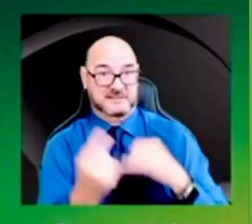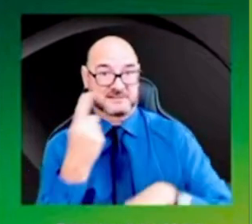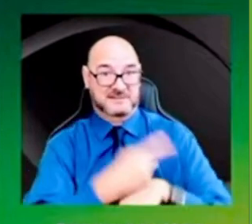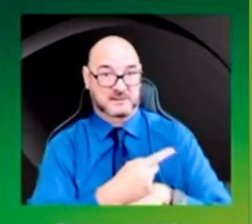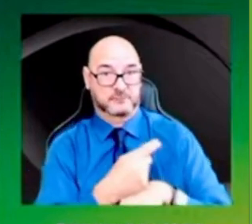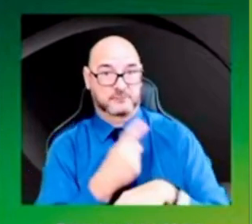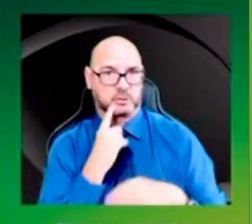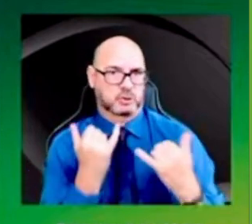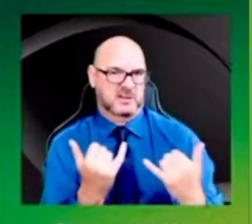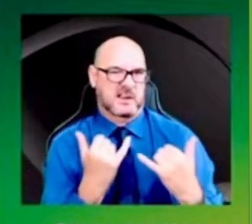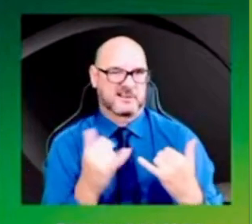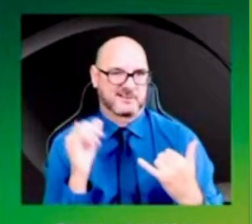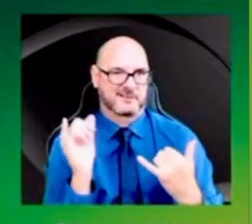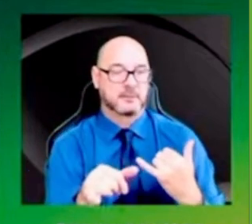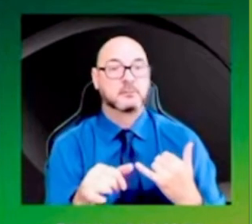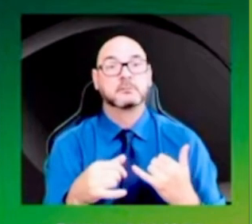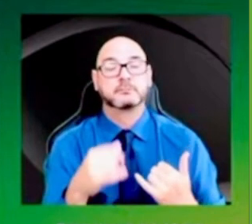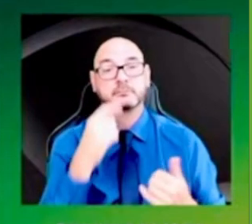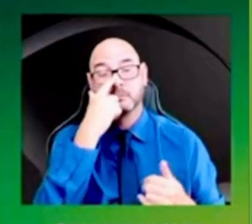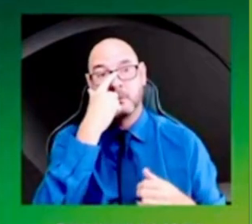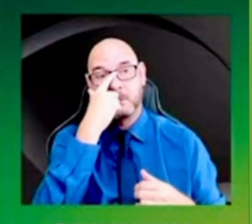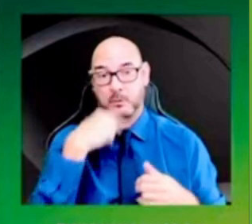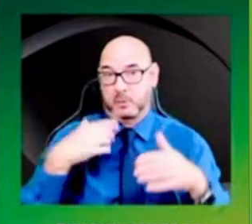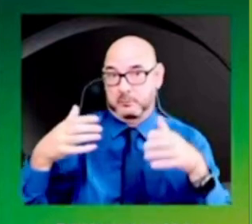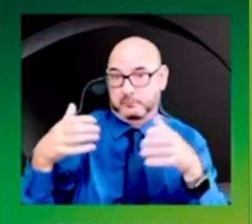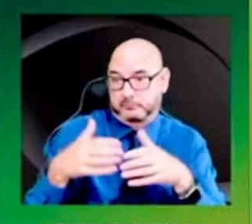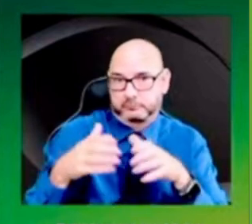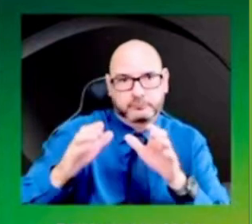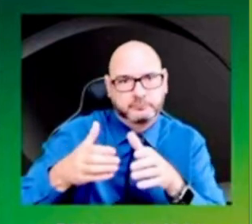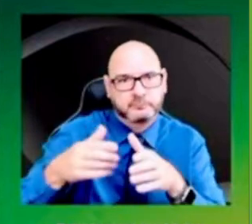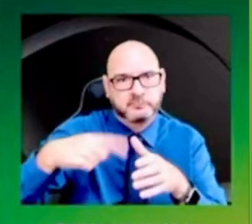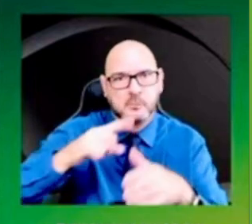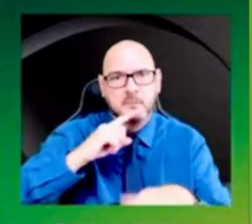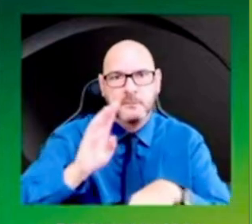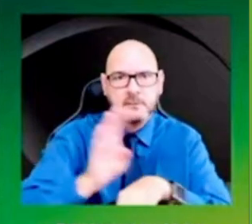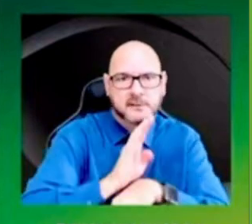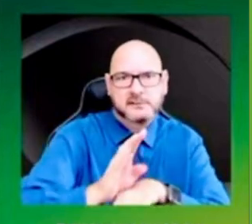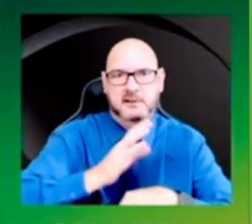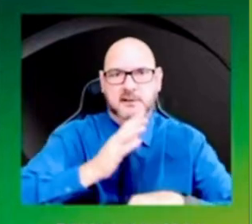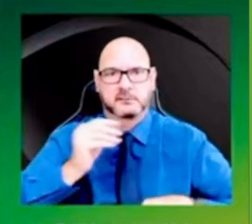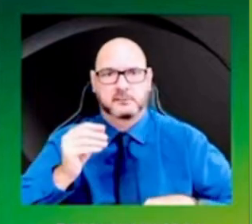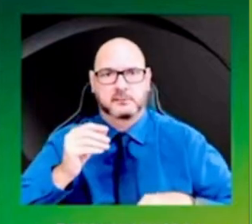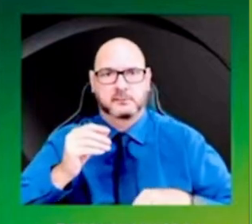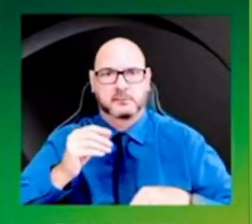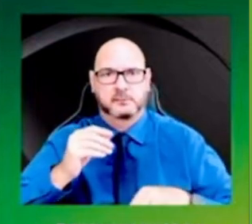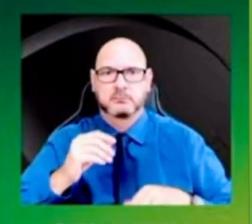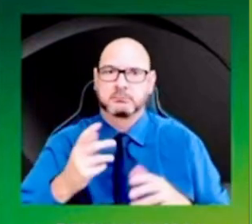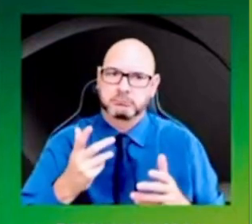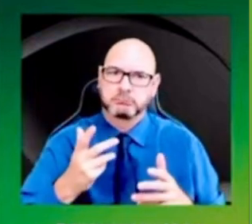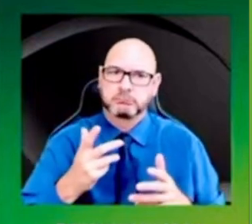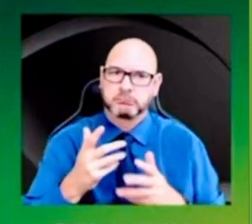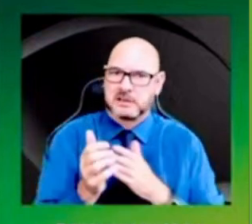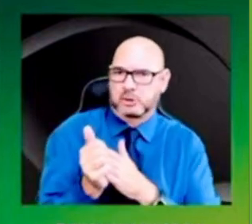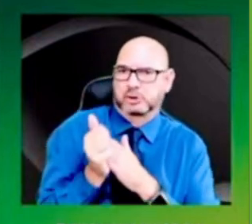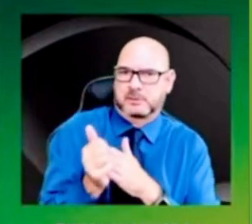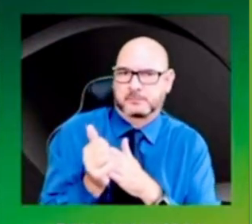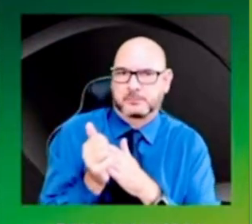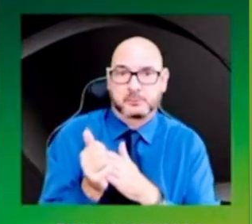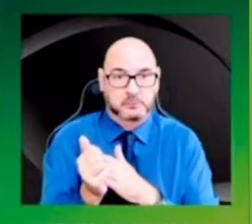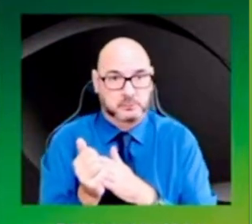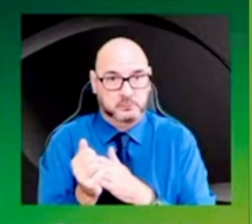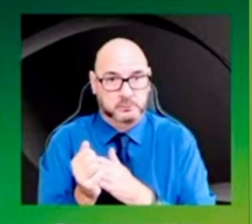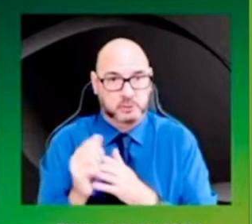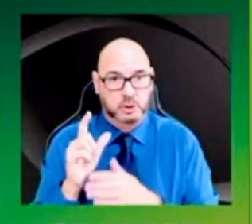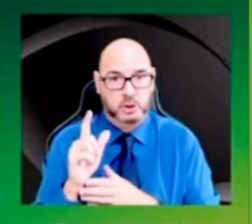have convened this group of business and philanthropic leaders in Lusaka to discuss how we can continue to invest and